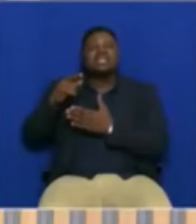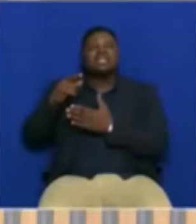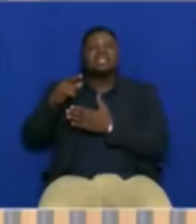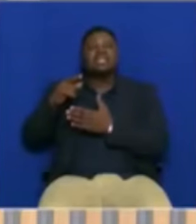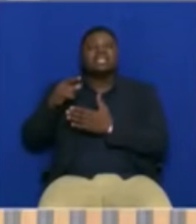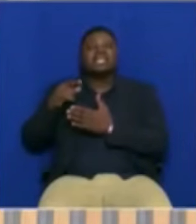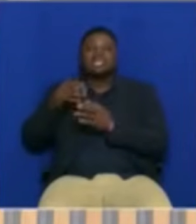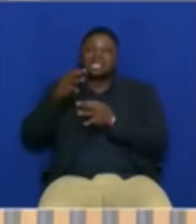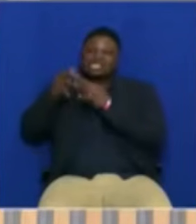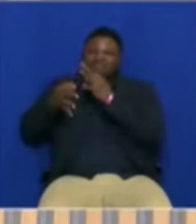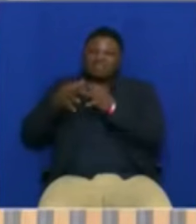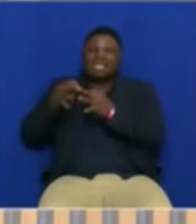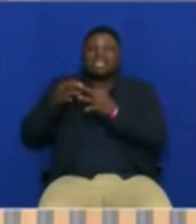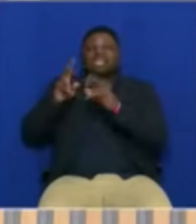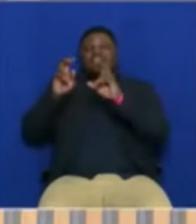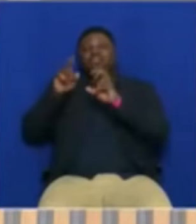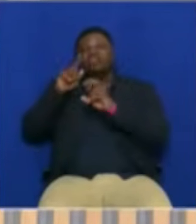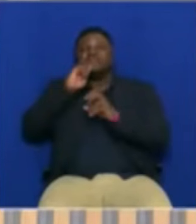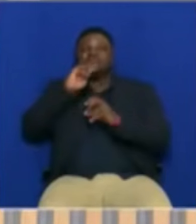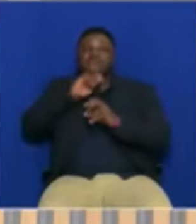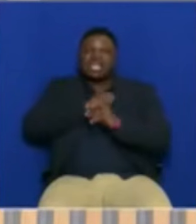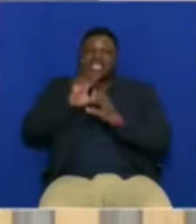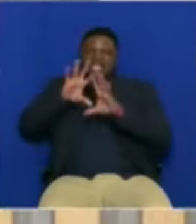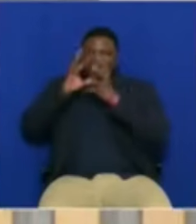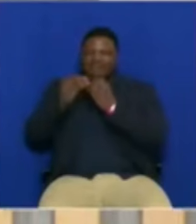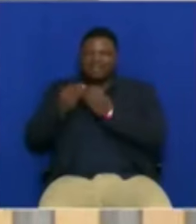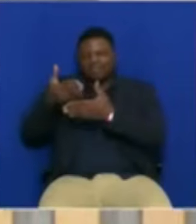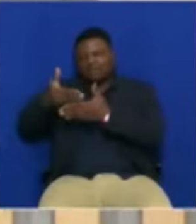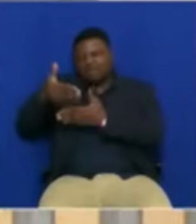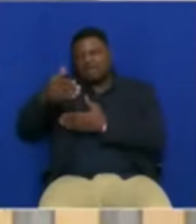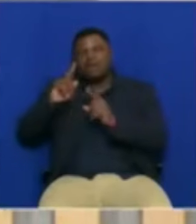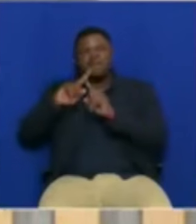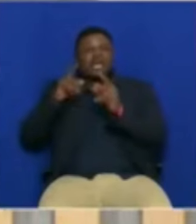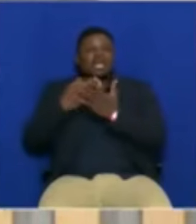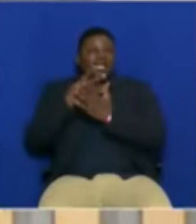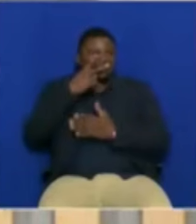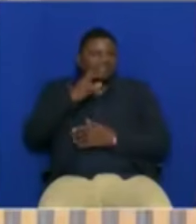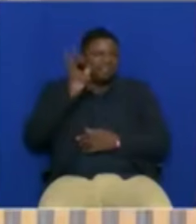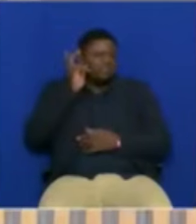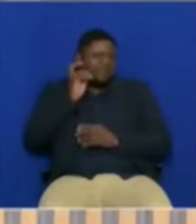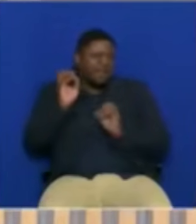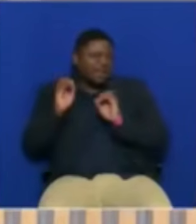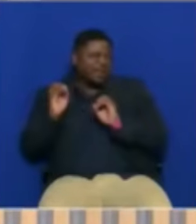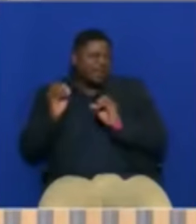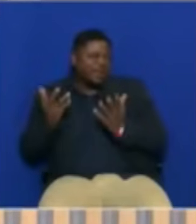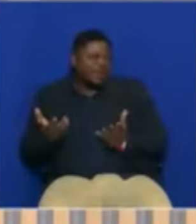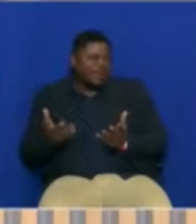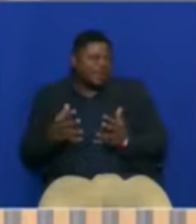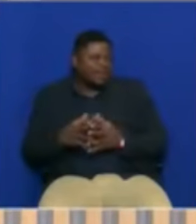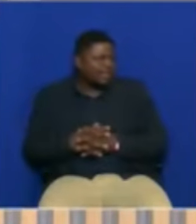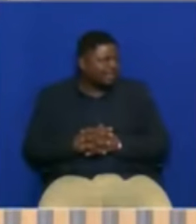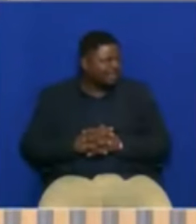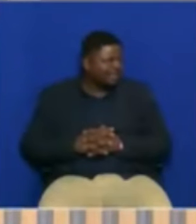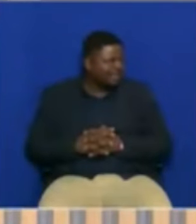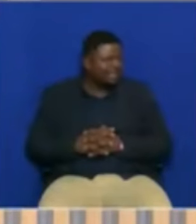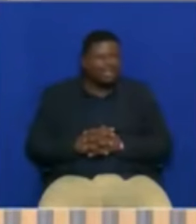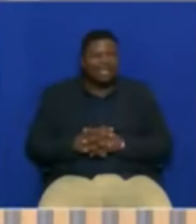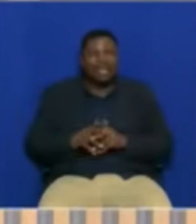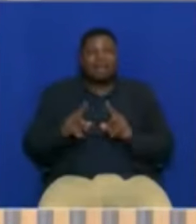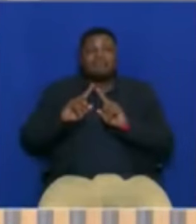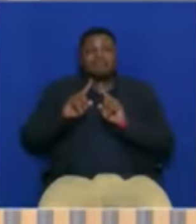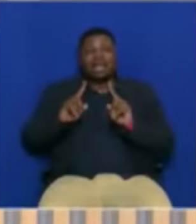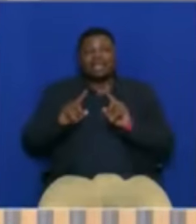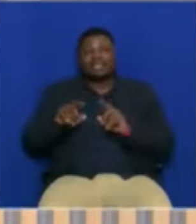The paragraph 2 and the paragraph 3, that I can recall. No, it was even before that. Ms. Sildo said